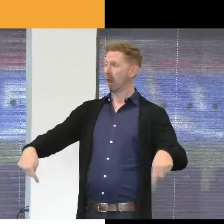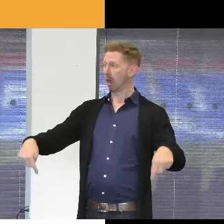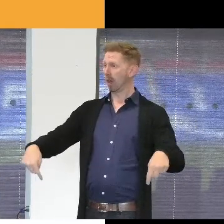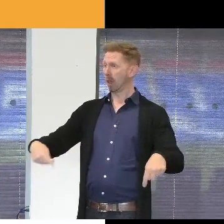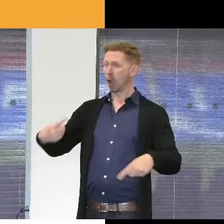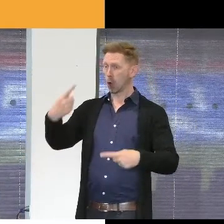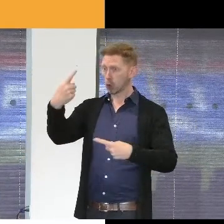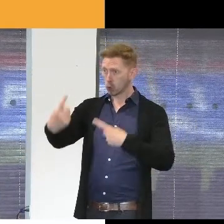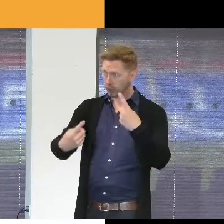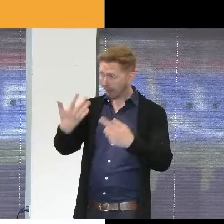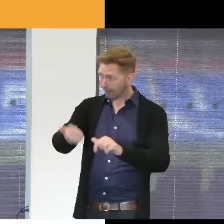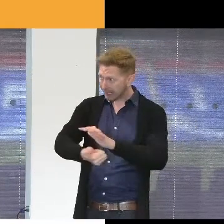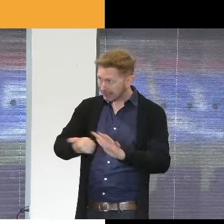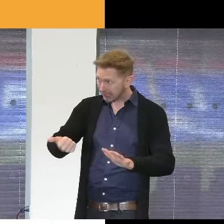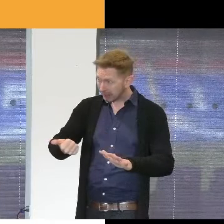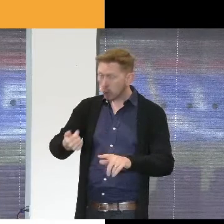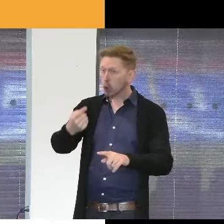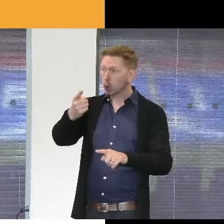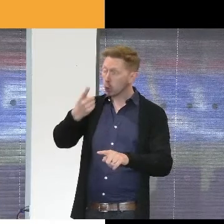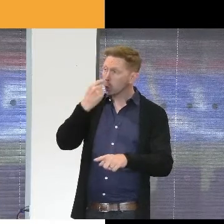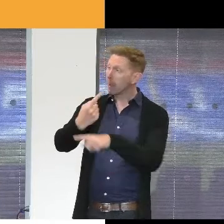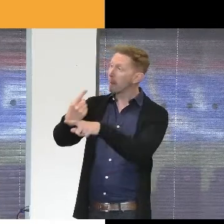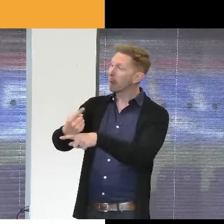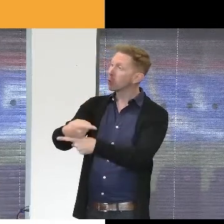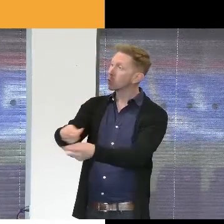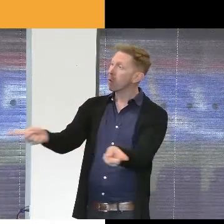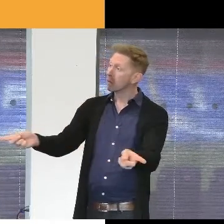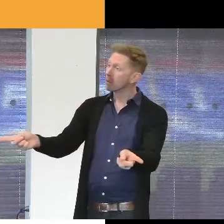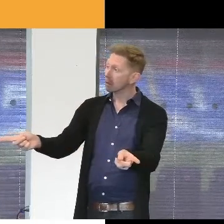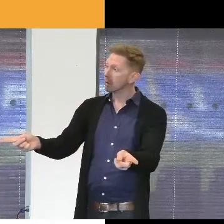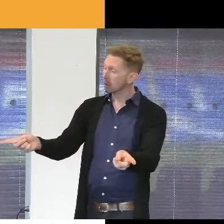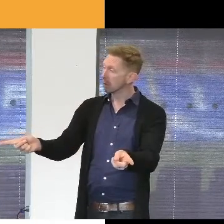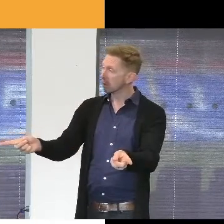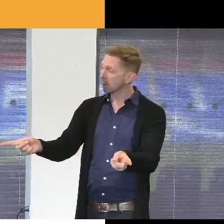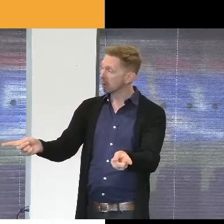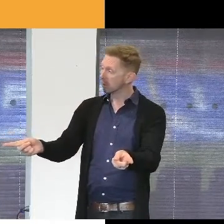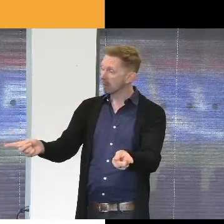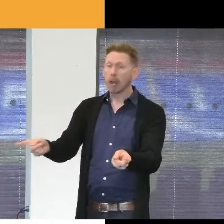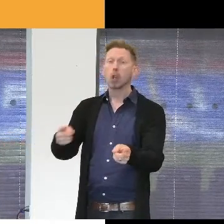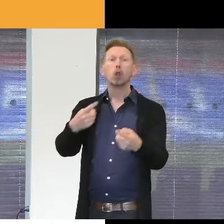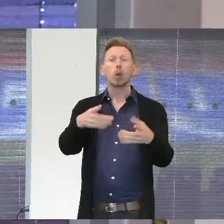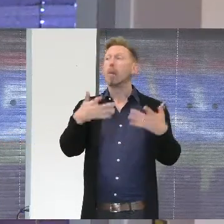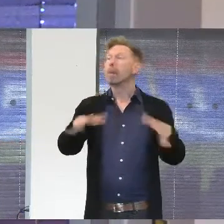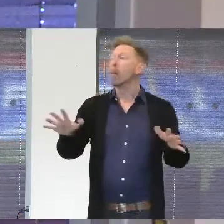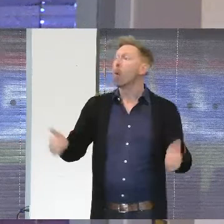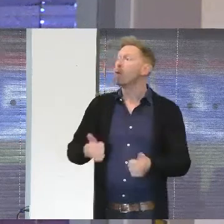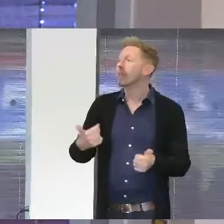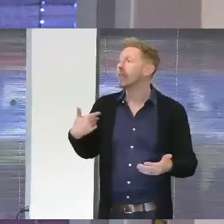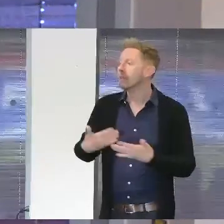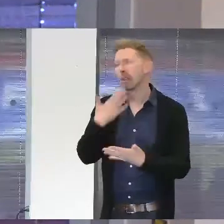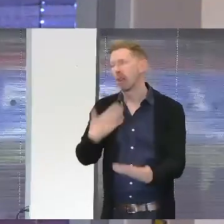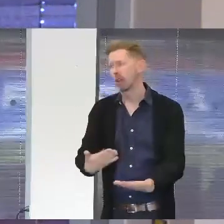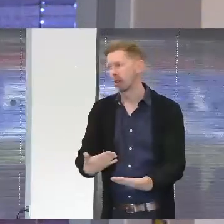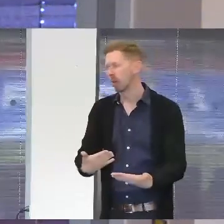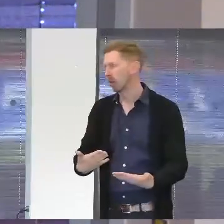those skills already and can be the mentors and can share something. And again, I thank everyone who does come forward to do that, or might think